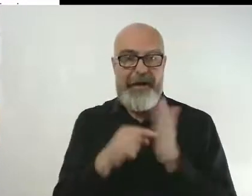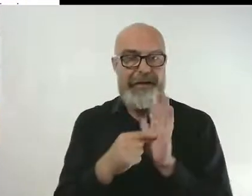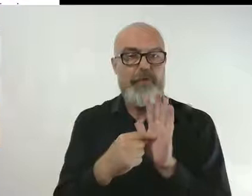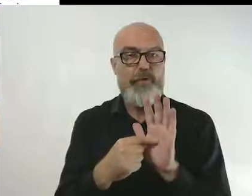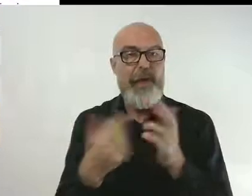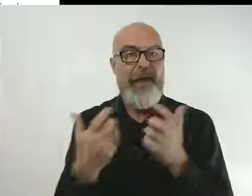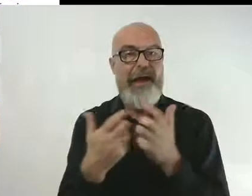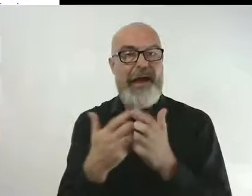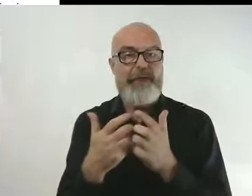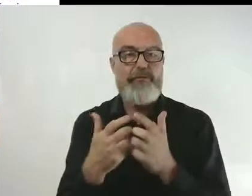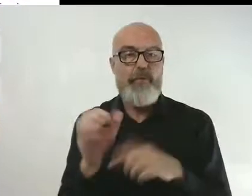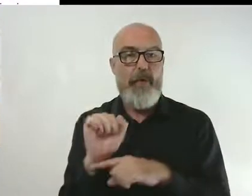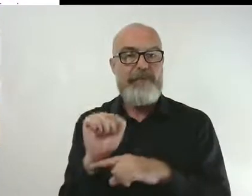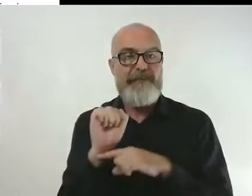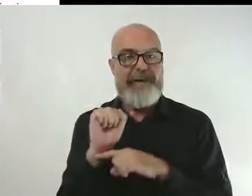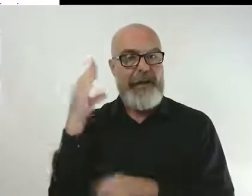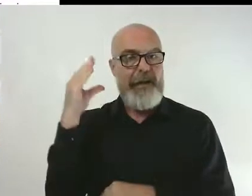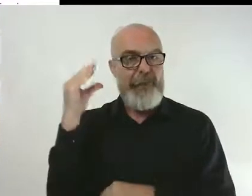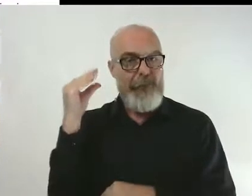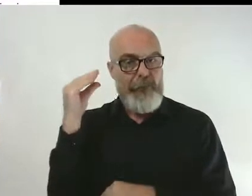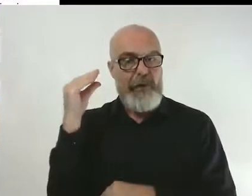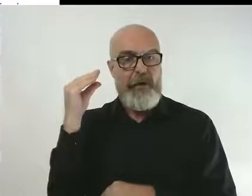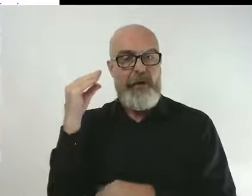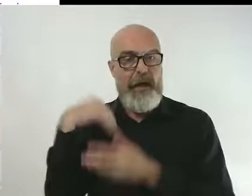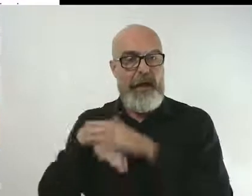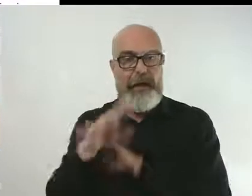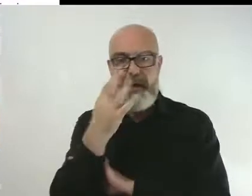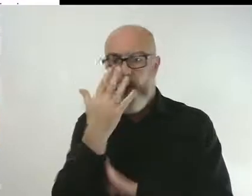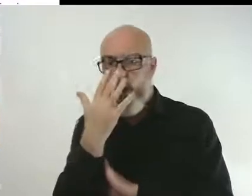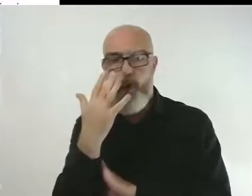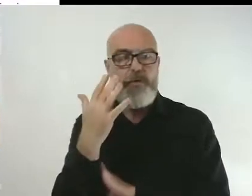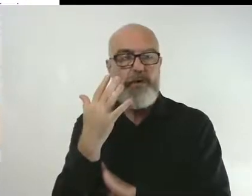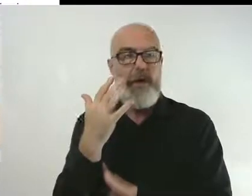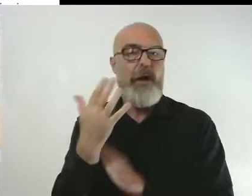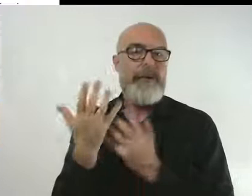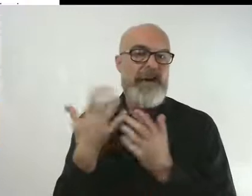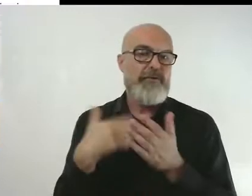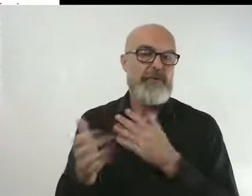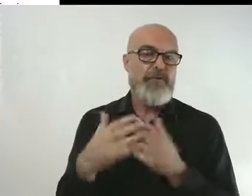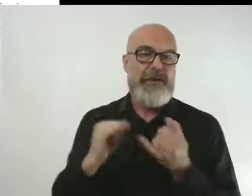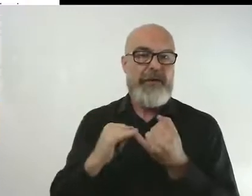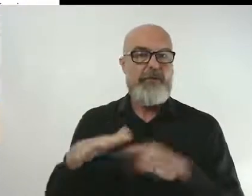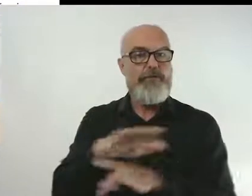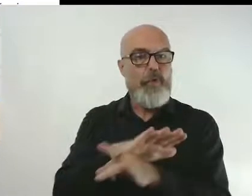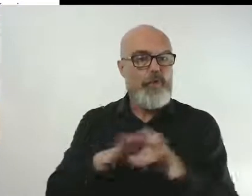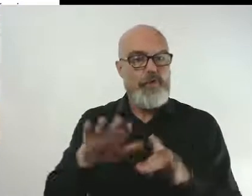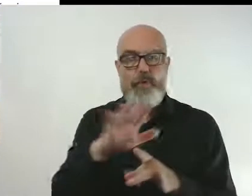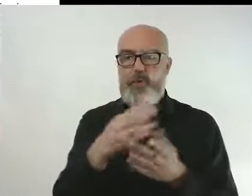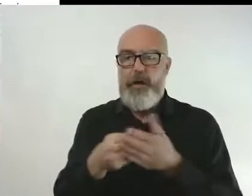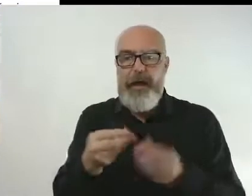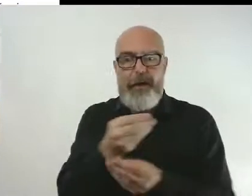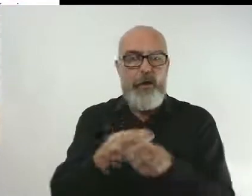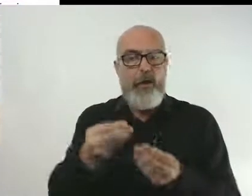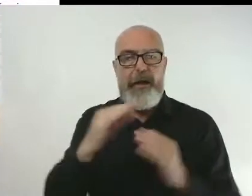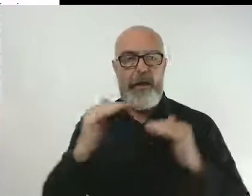that shows how we can prevent hearing loss in older people by addressing socioeconomic